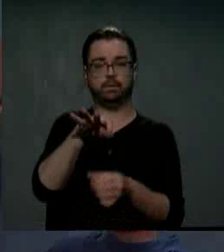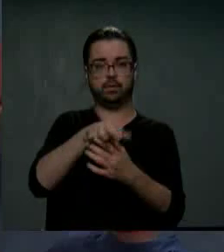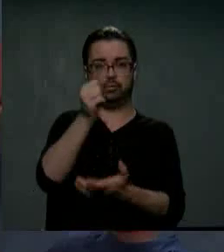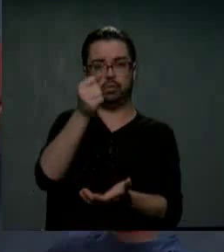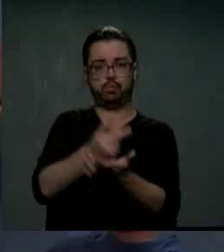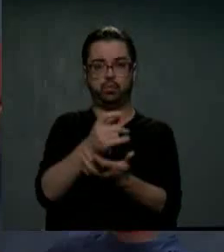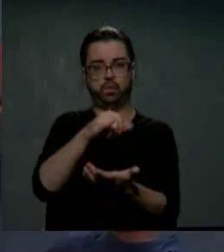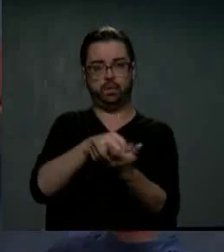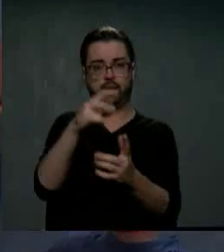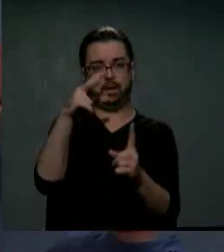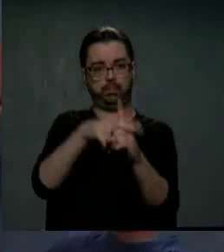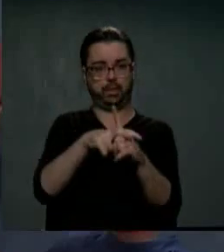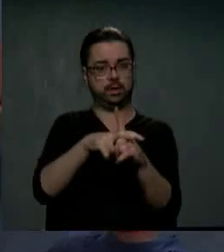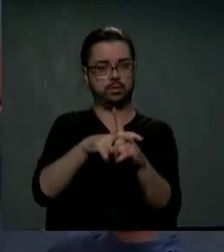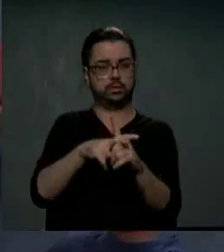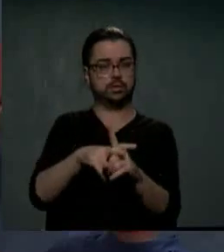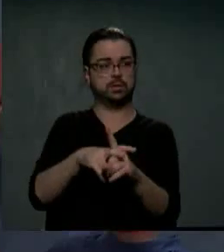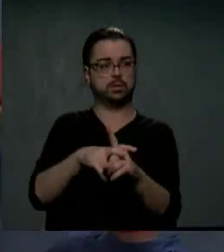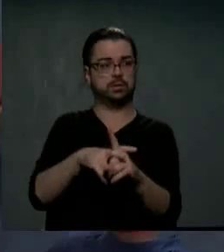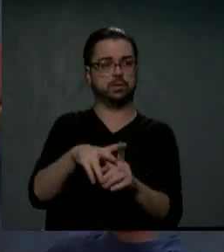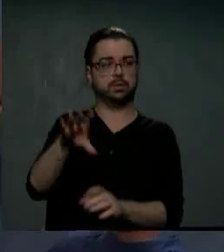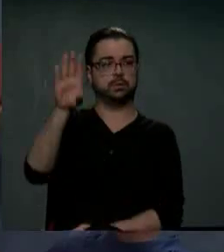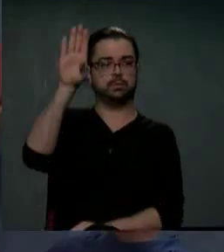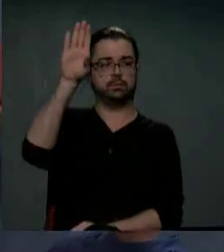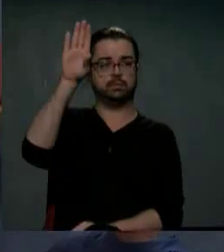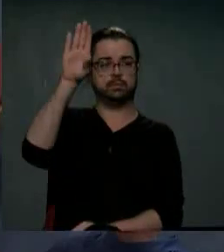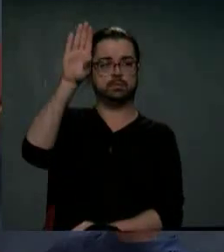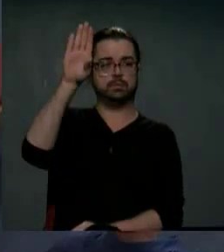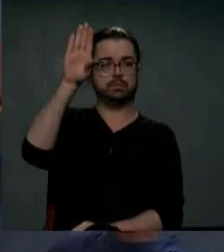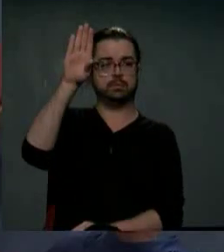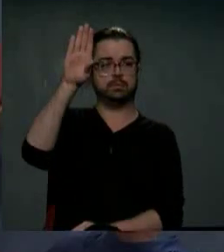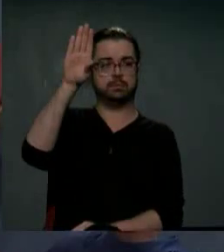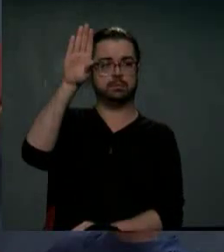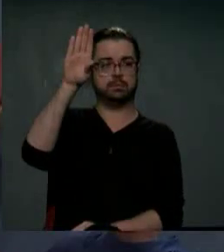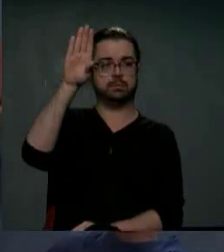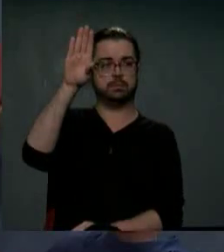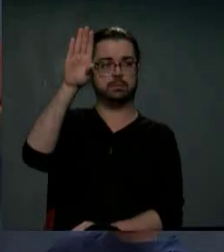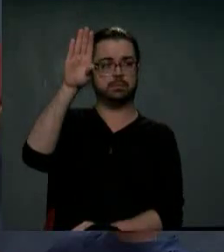this application, raise your hand.